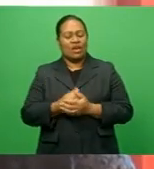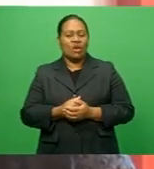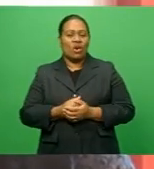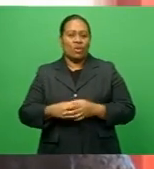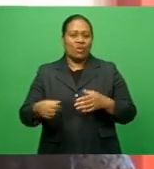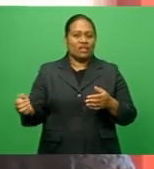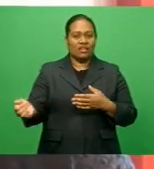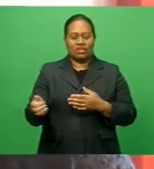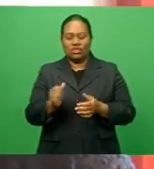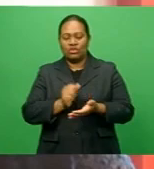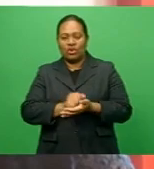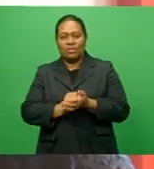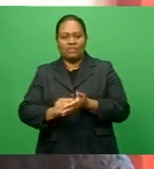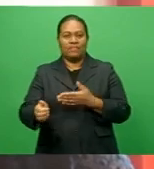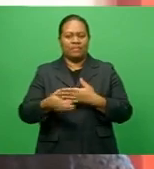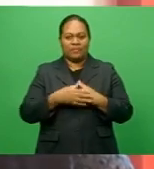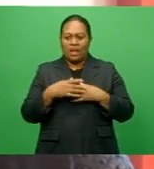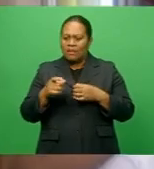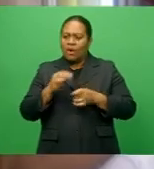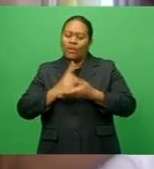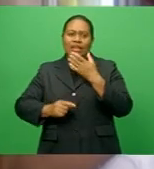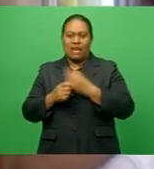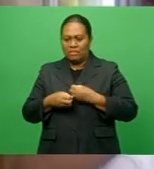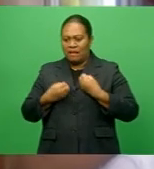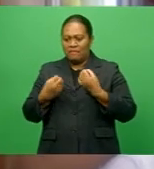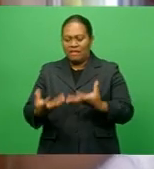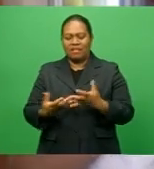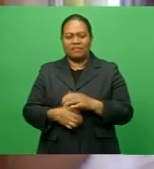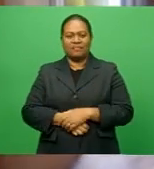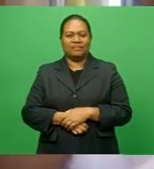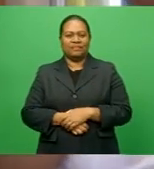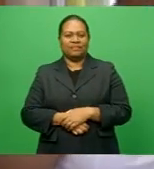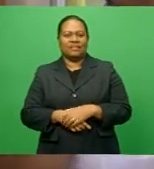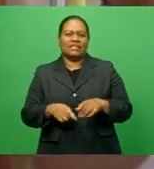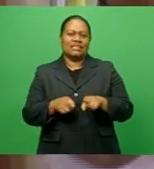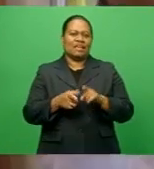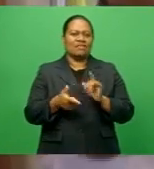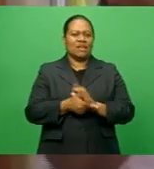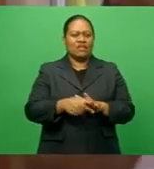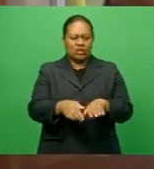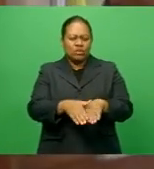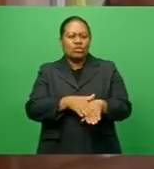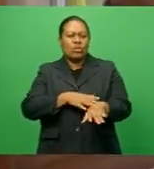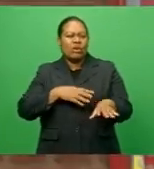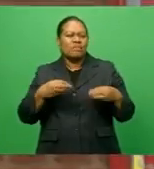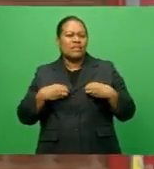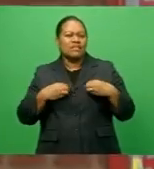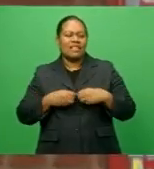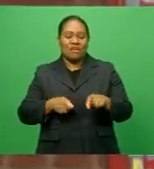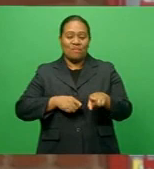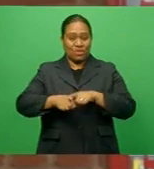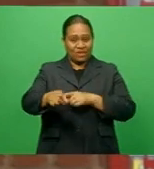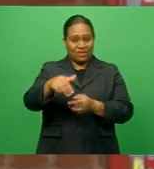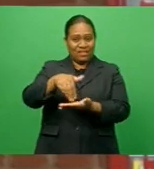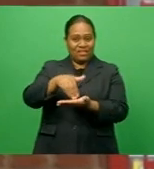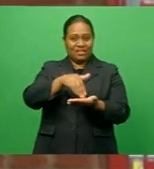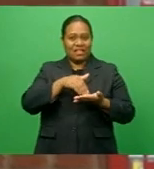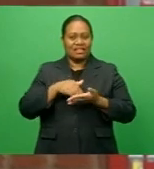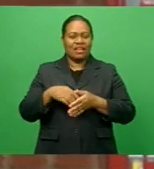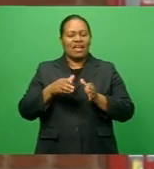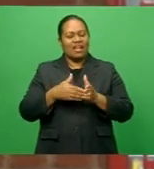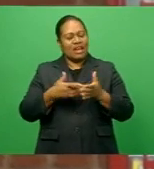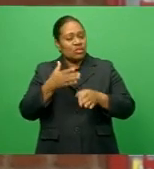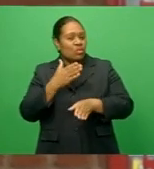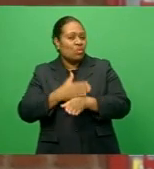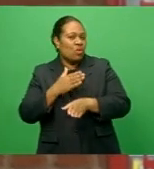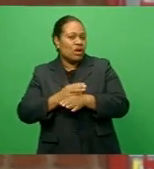space became available, we grabbed it. Dr. Samisoni says with business slowing down in many sectors, they are working to